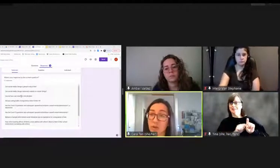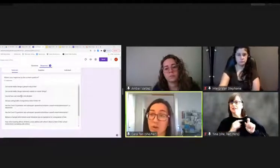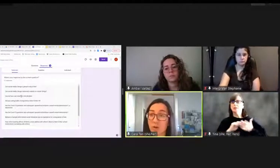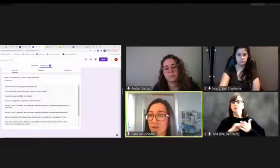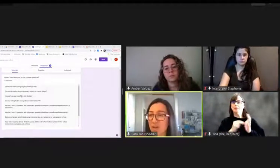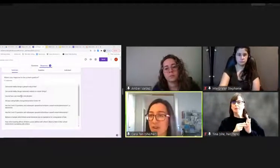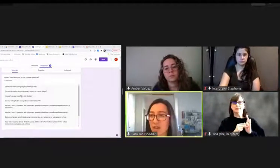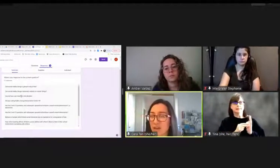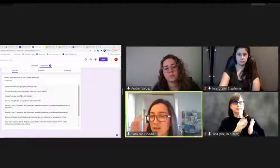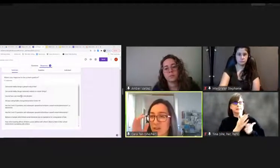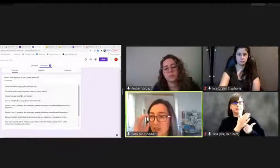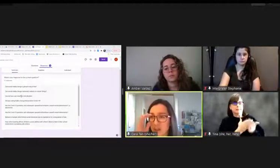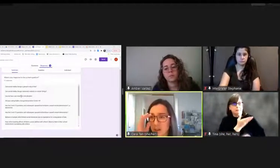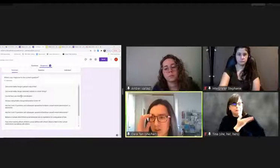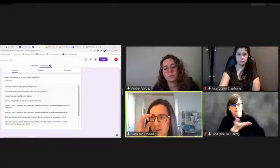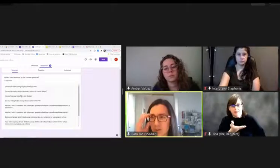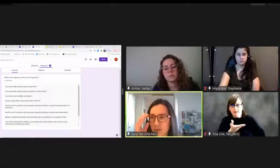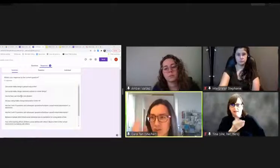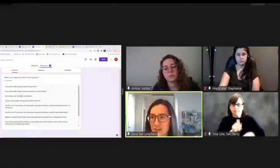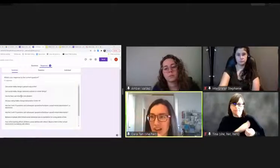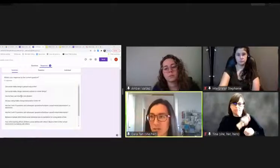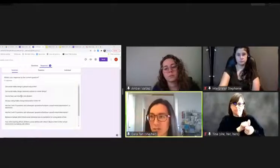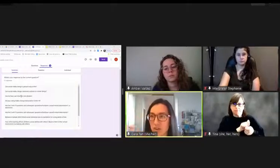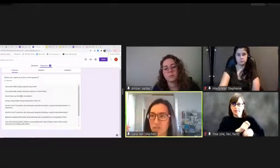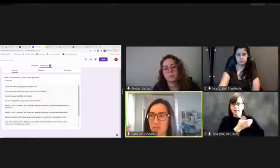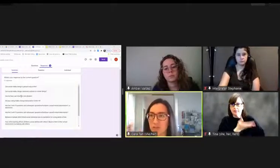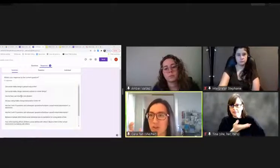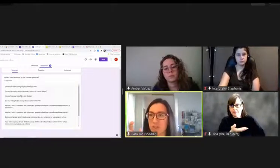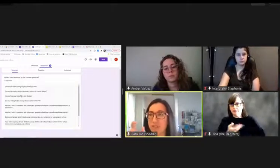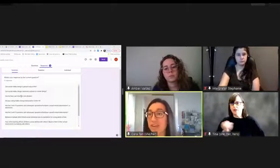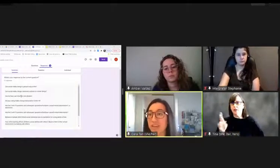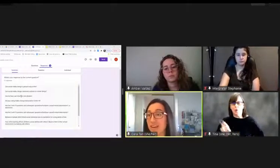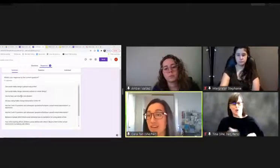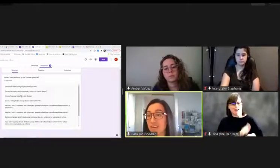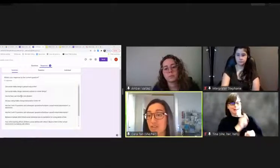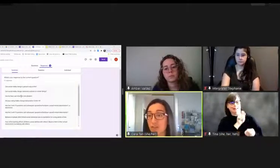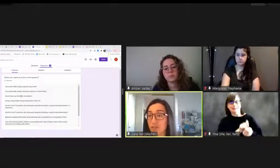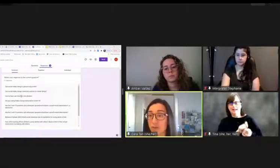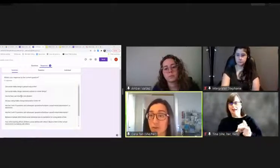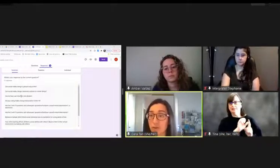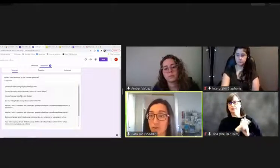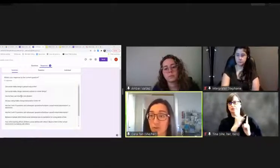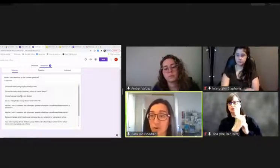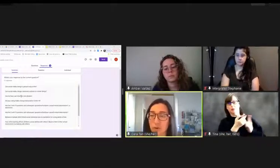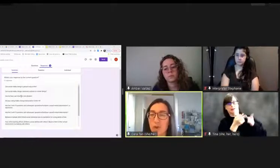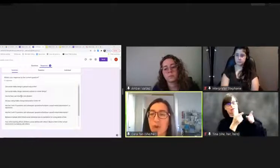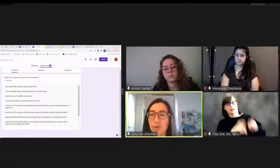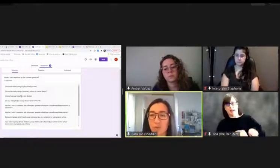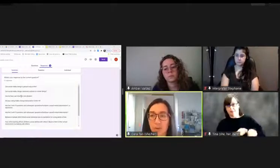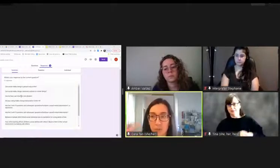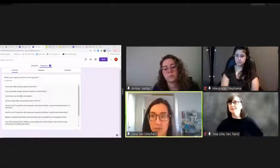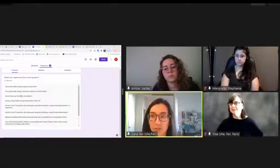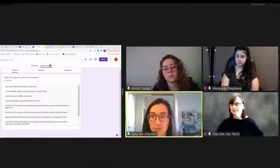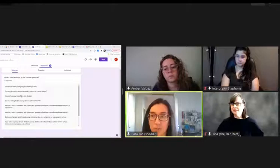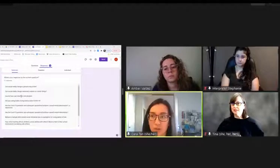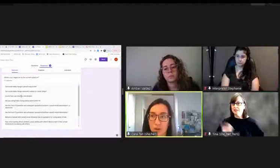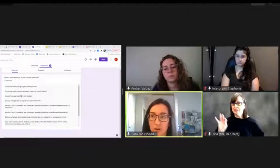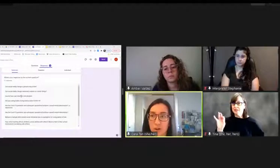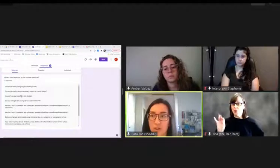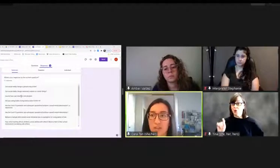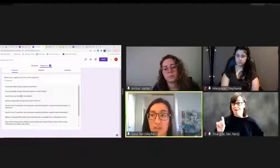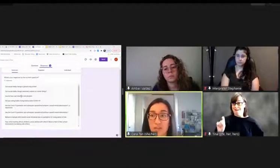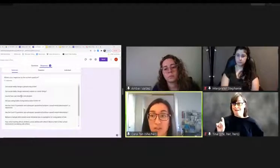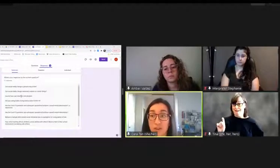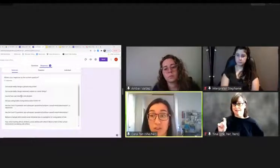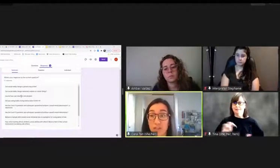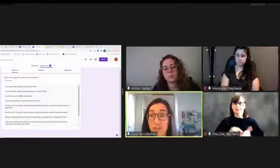phobia, or can a certain type of thing transform a fear into a phobia? The more specific we are,